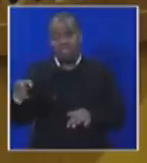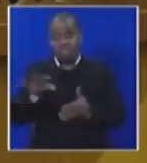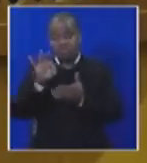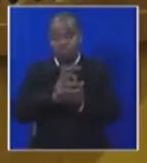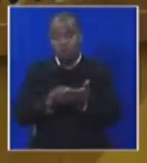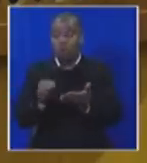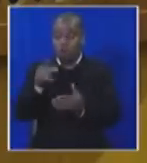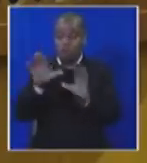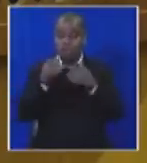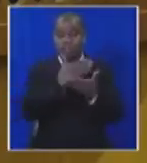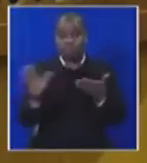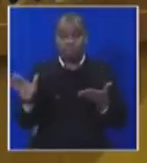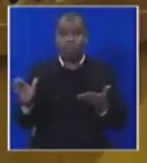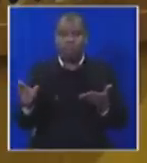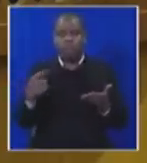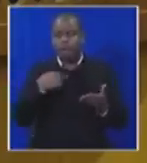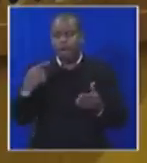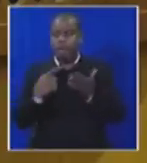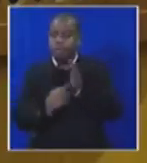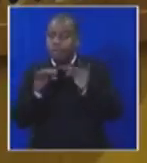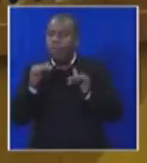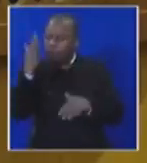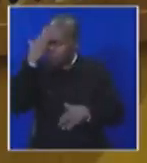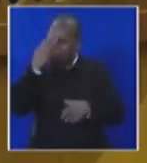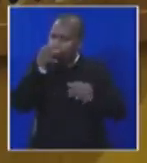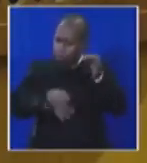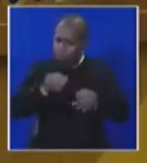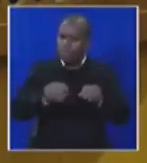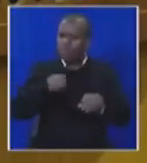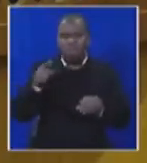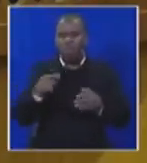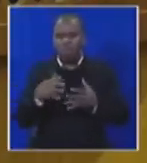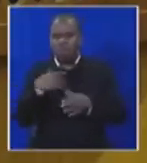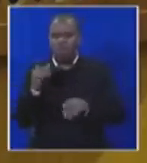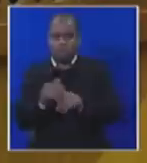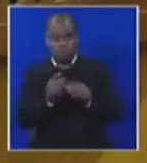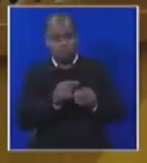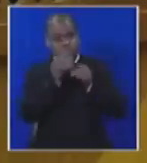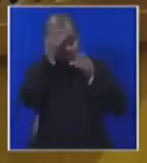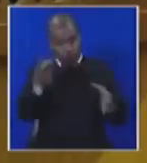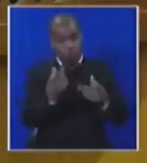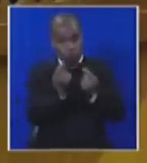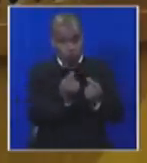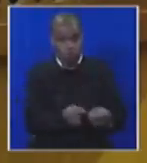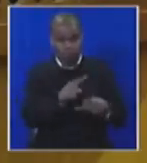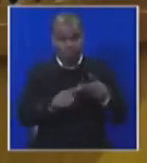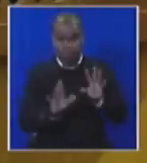move with the wind, being blown this way and that. Die beskrywing is toepaslik vir u, want